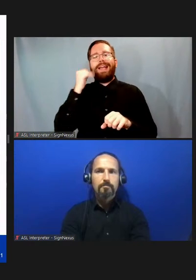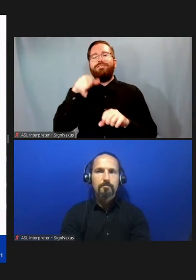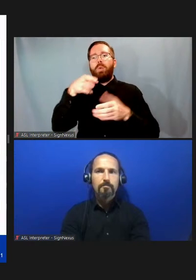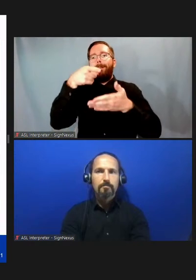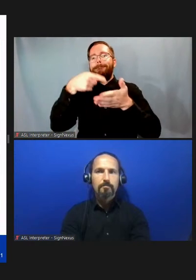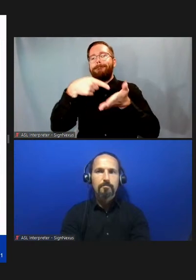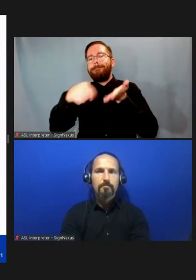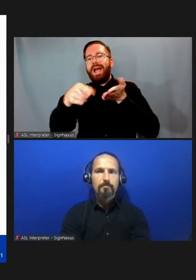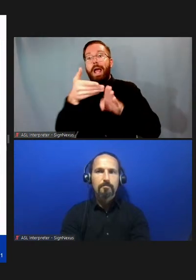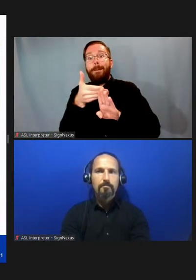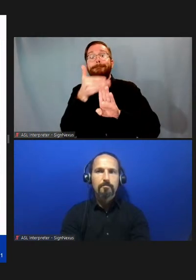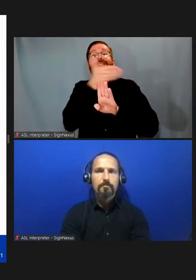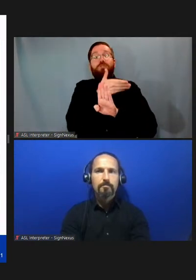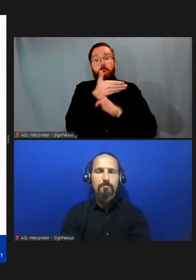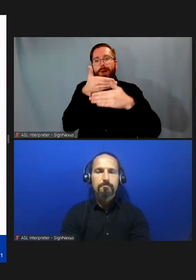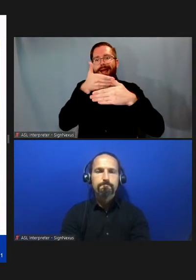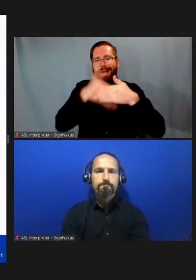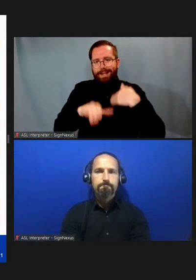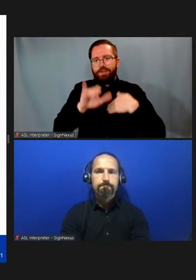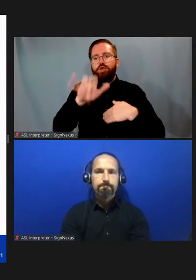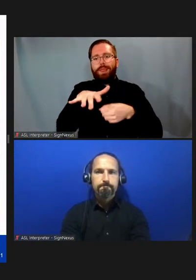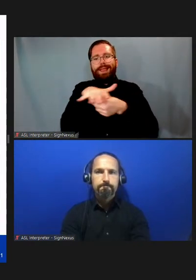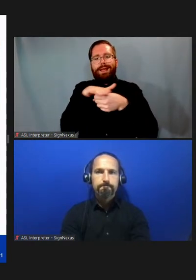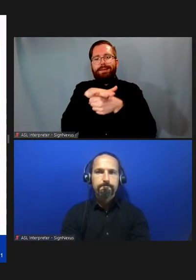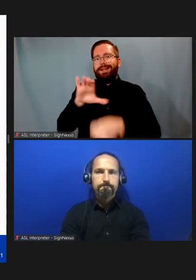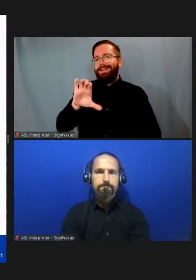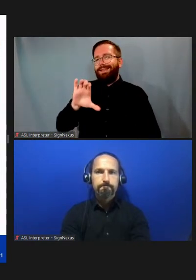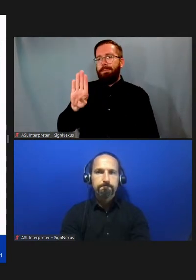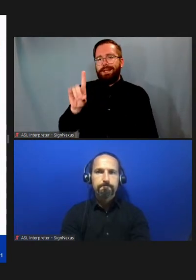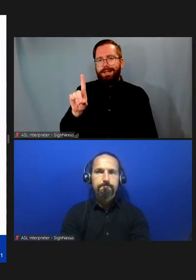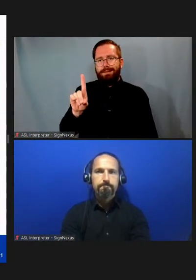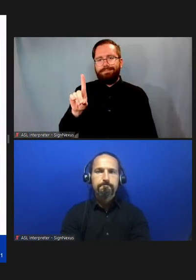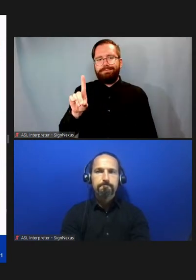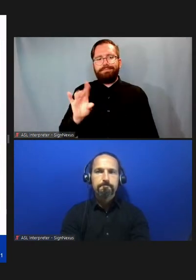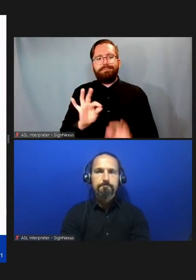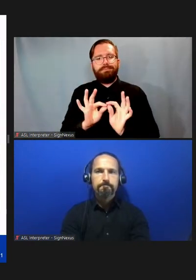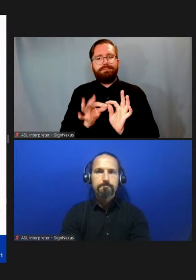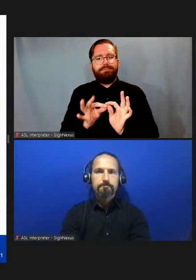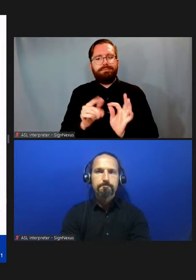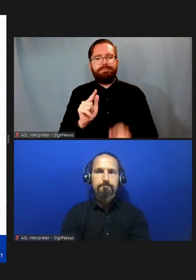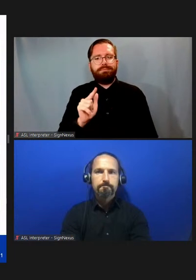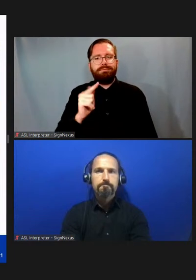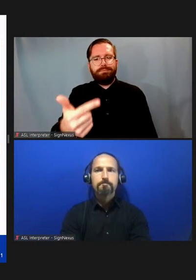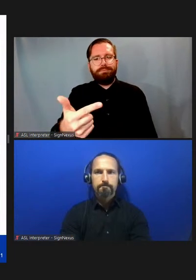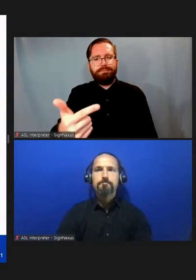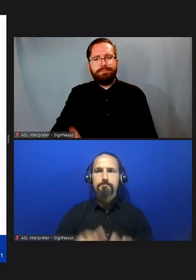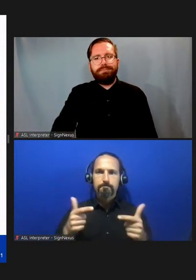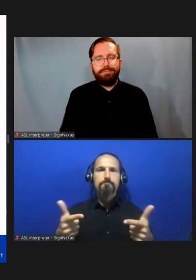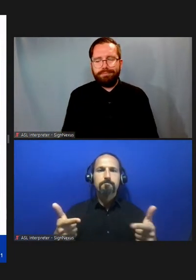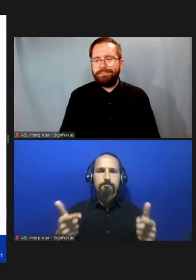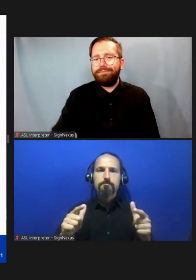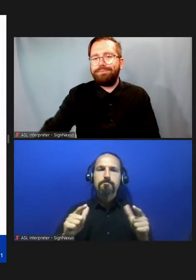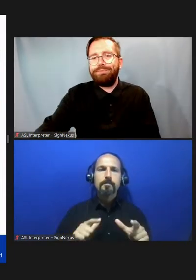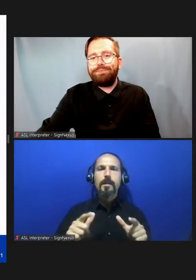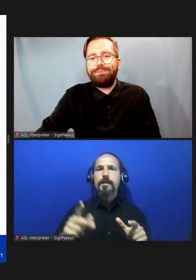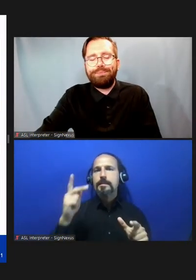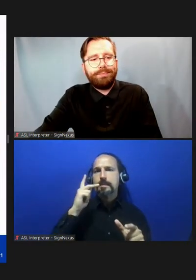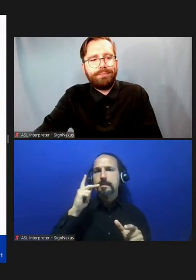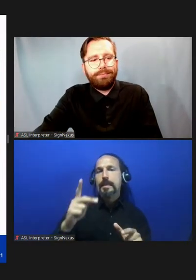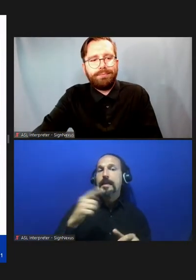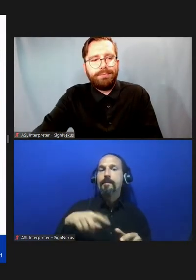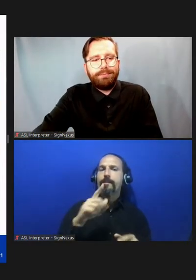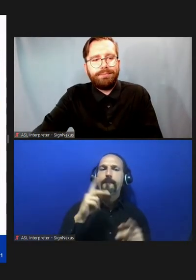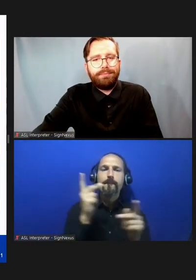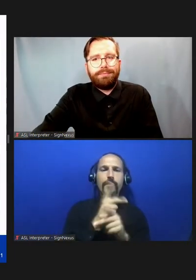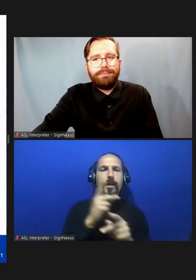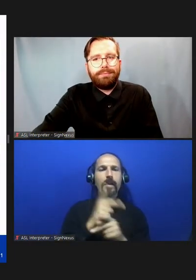central business district as you move to the right you can see the no's and yeses which determine whether or not that potential